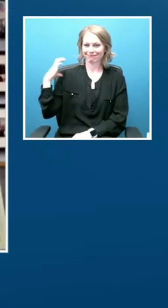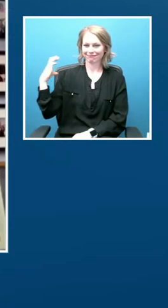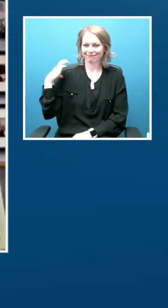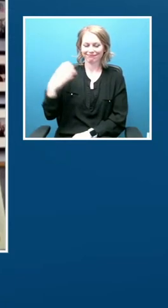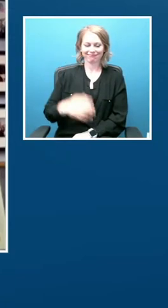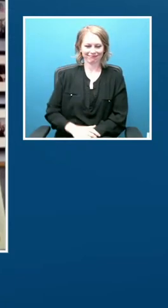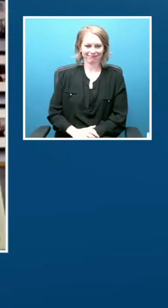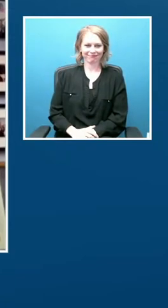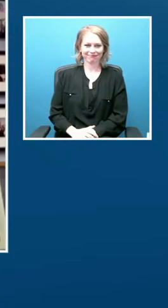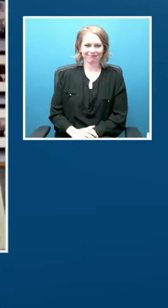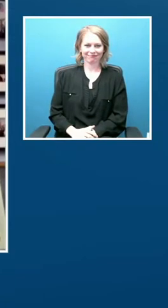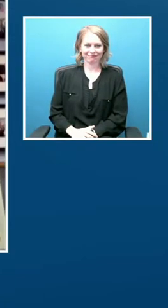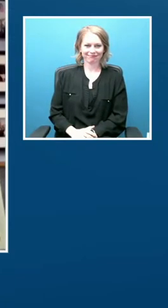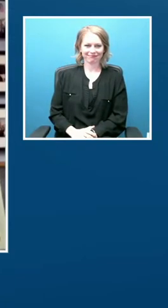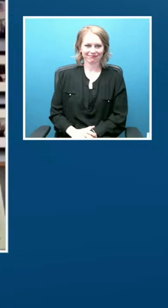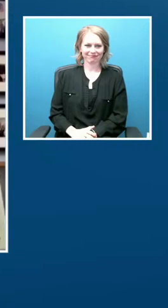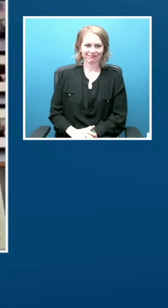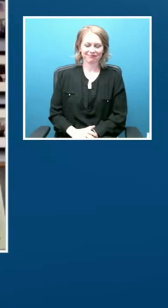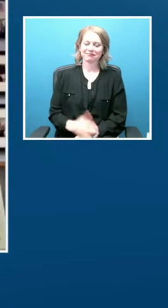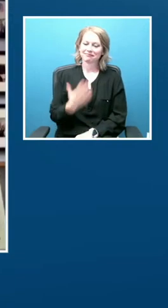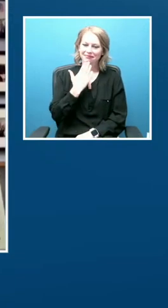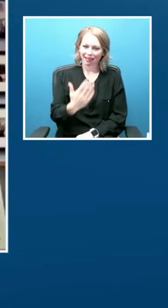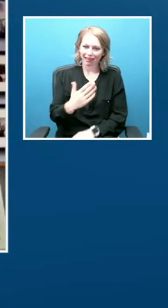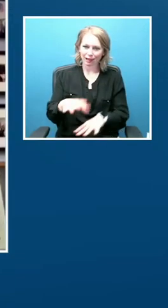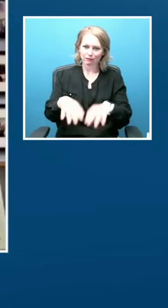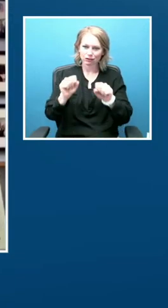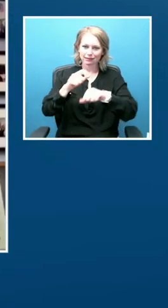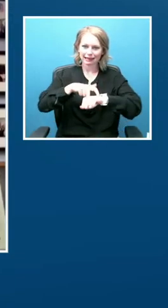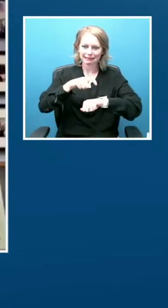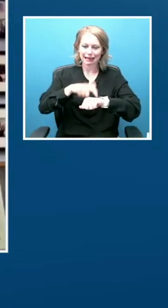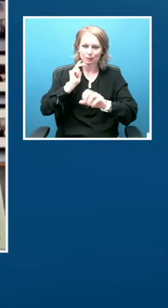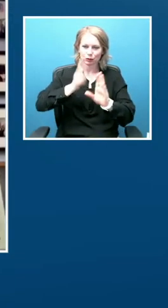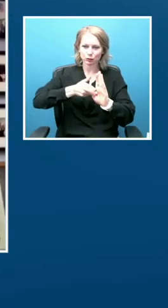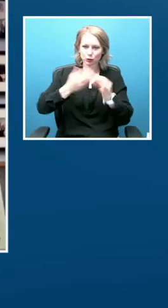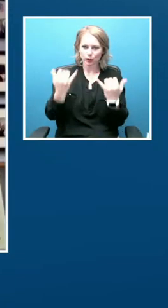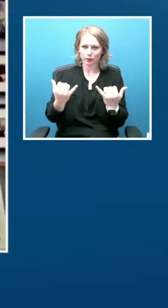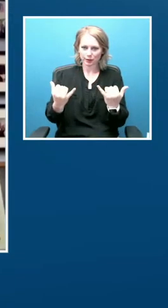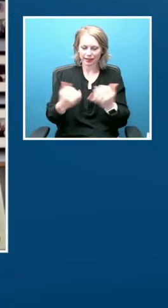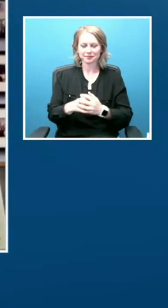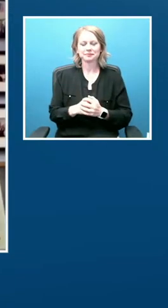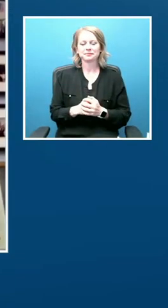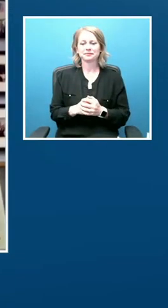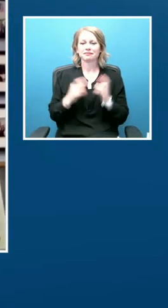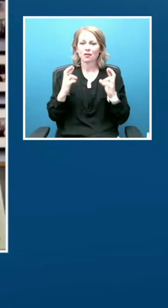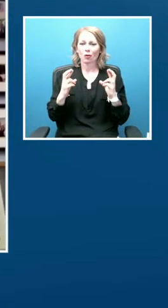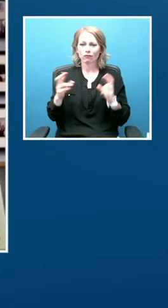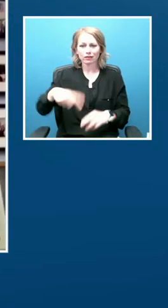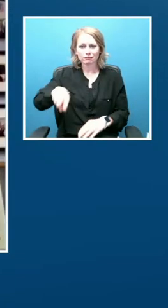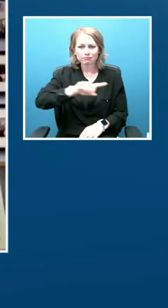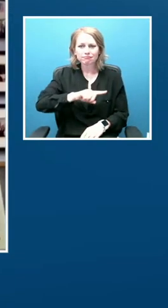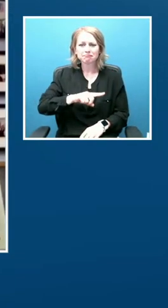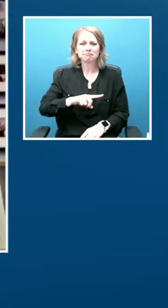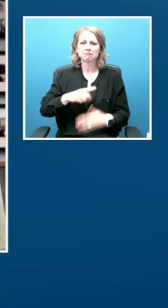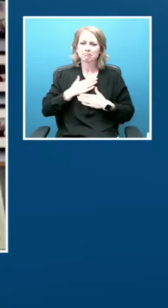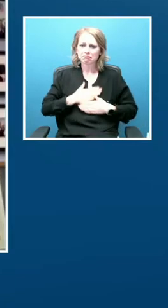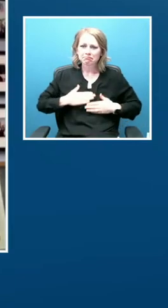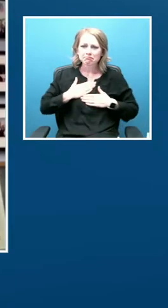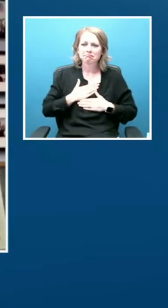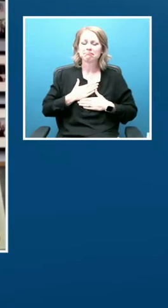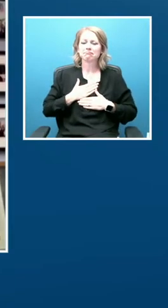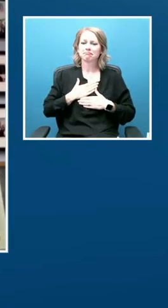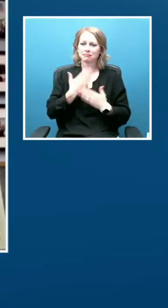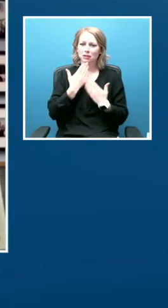We appreciate you taking the time to join us today. I hope that you all are doing well and staying safe and